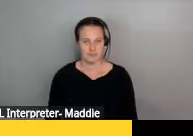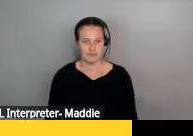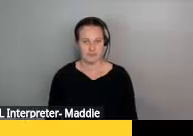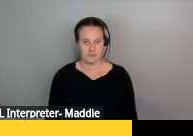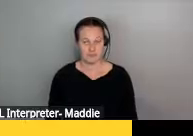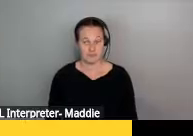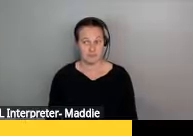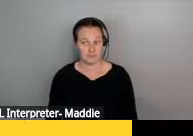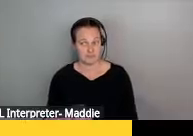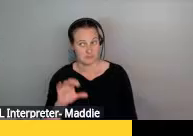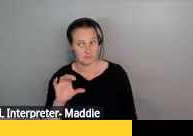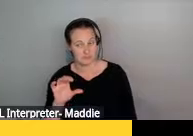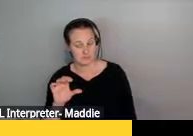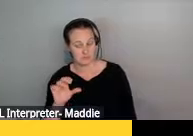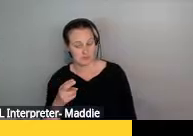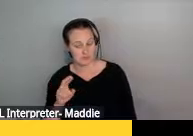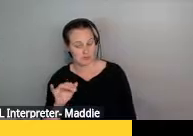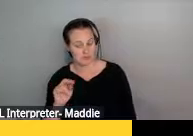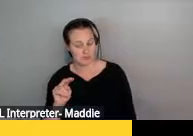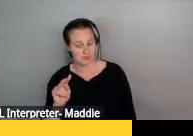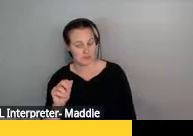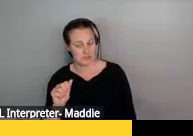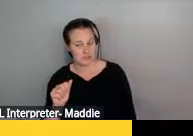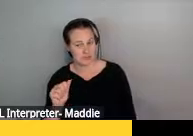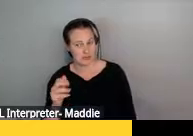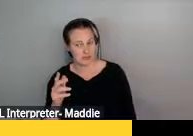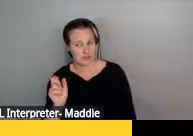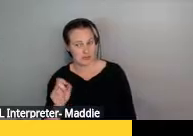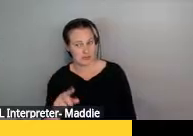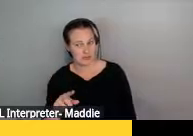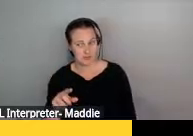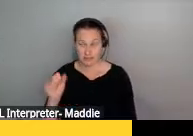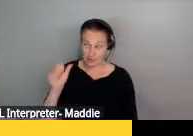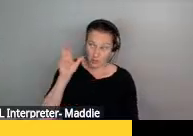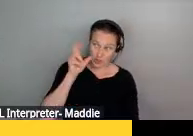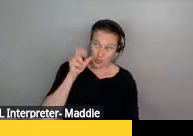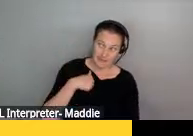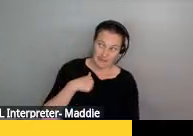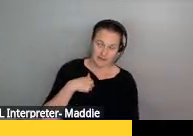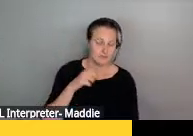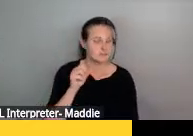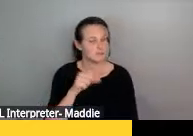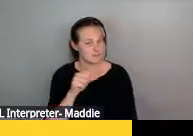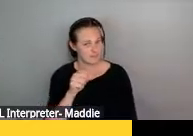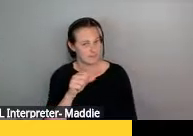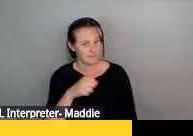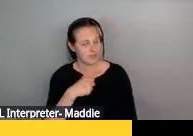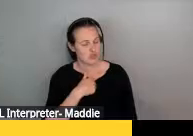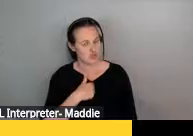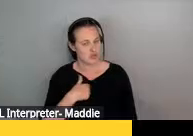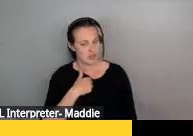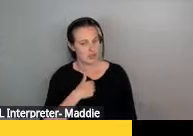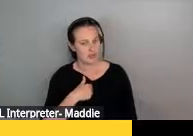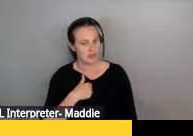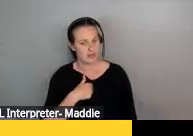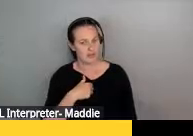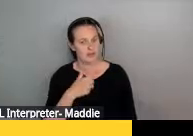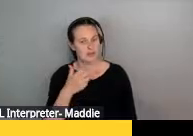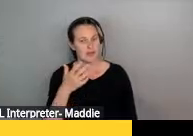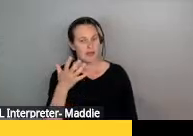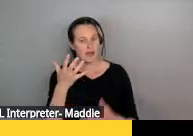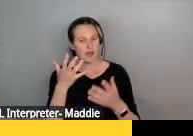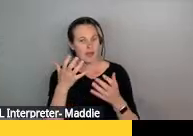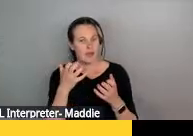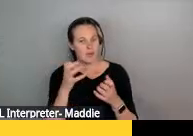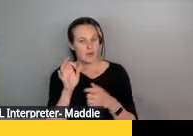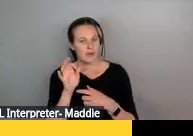Christina, did you want to ask a question? Oh, can you hear me? Yes. Okay, sorry. No, I just wanted to put in there. I